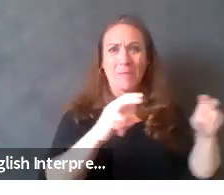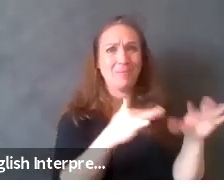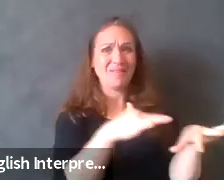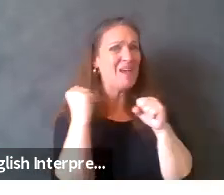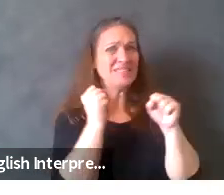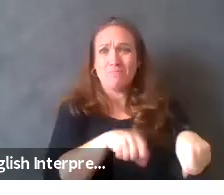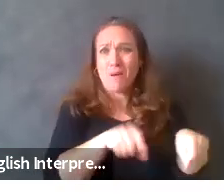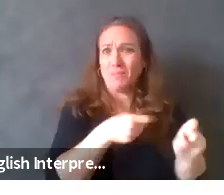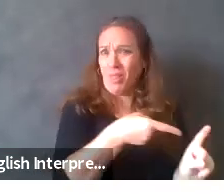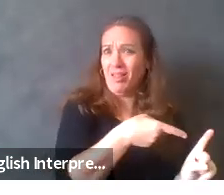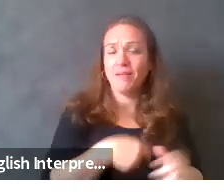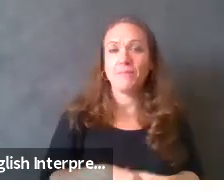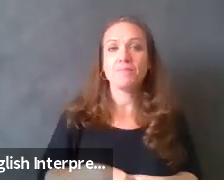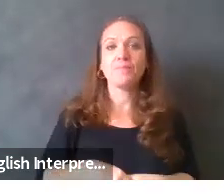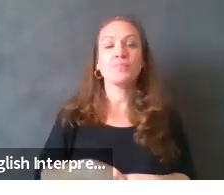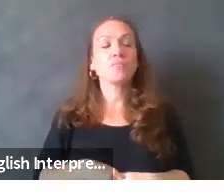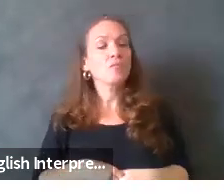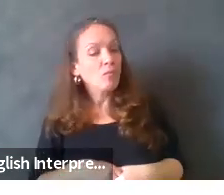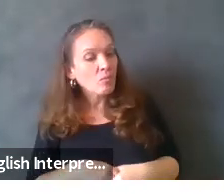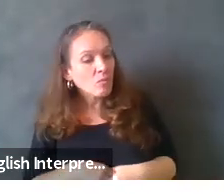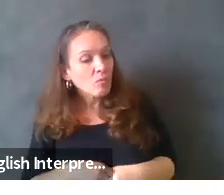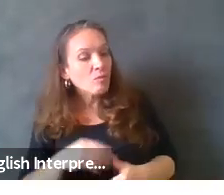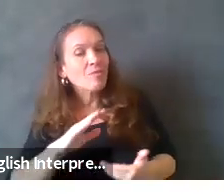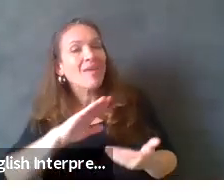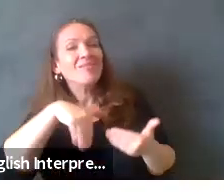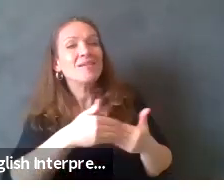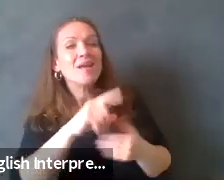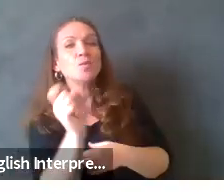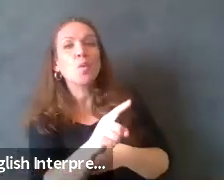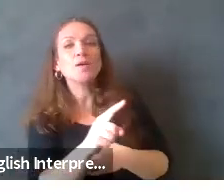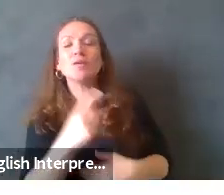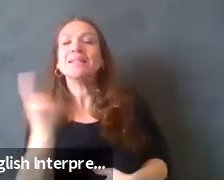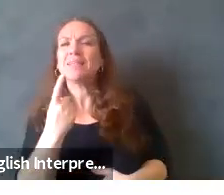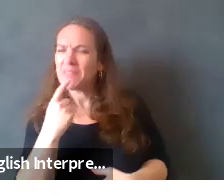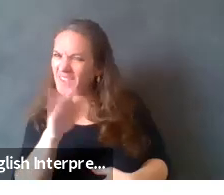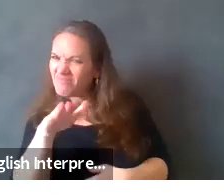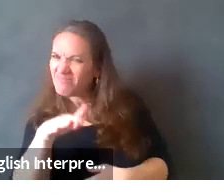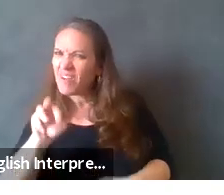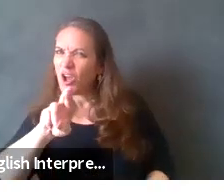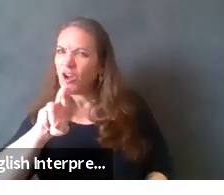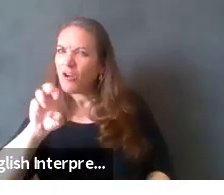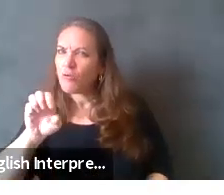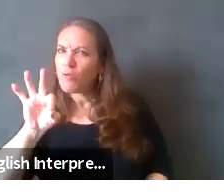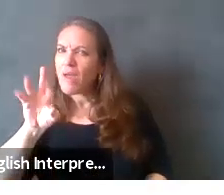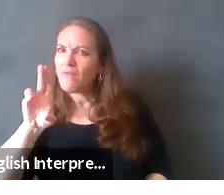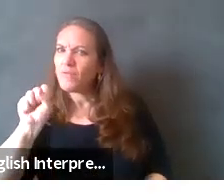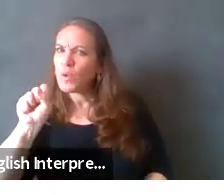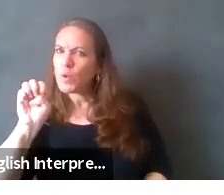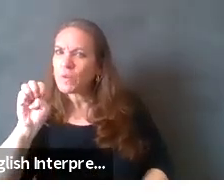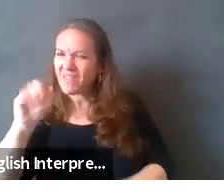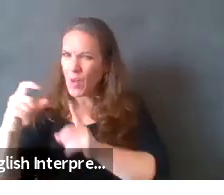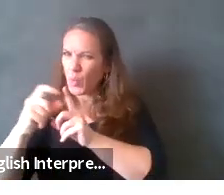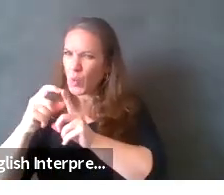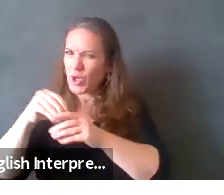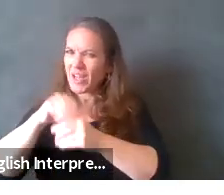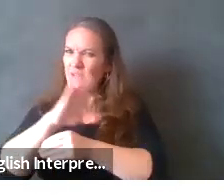Yeah. And the next question, and I will answer this one for you, but someone asked, what is refuse? And I think this refers to in your